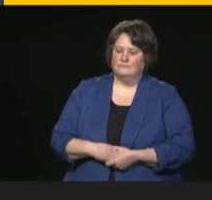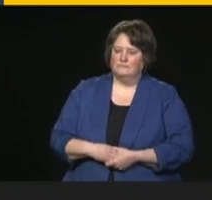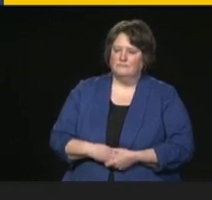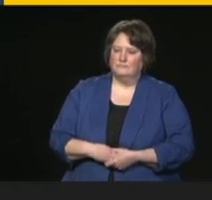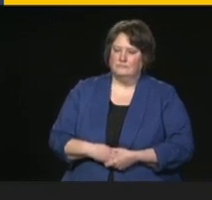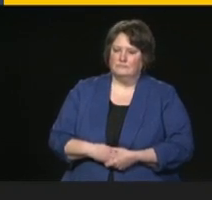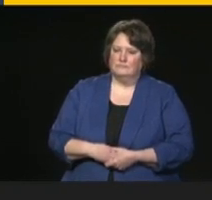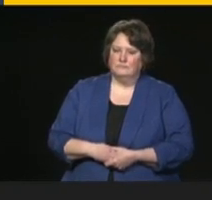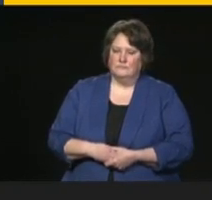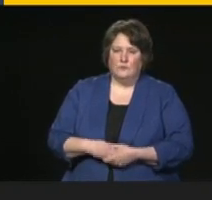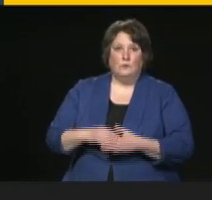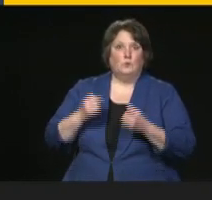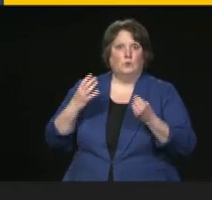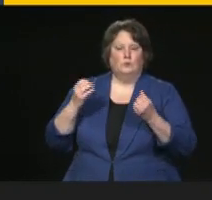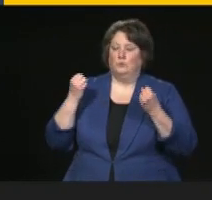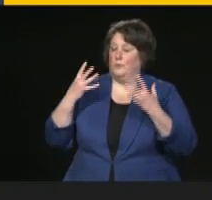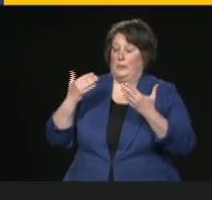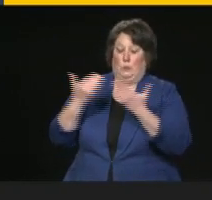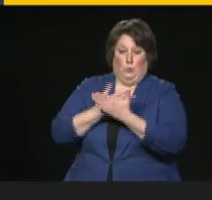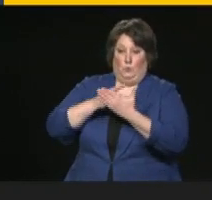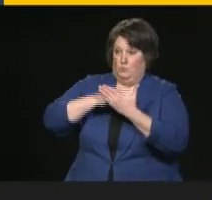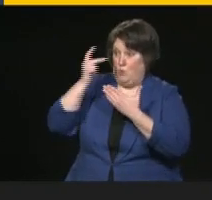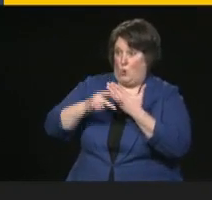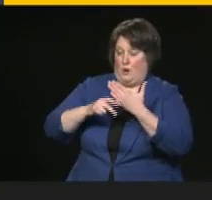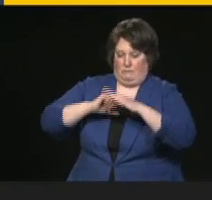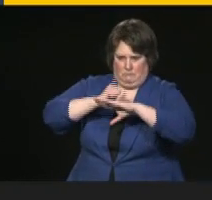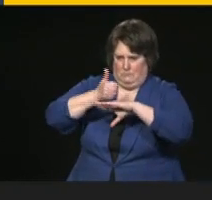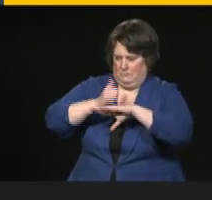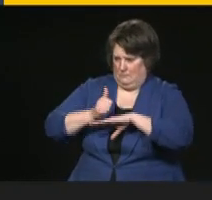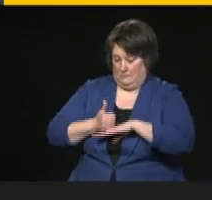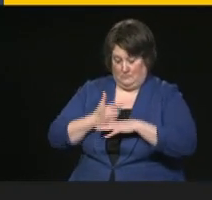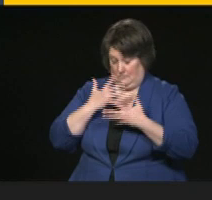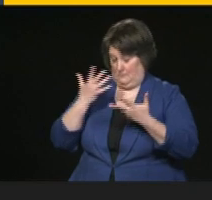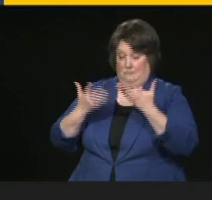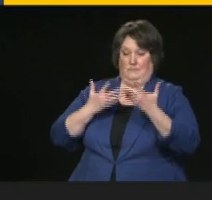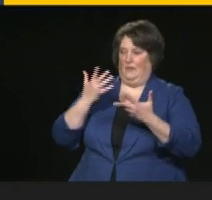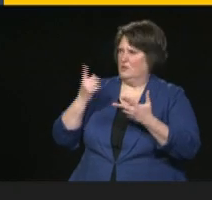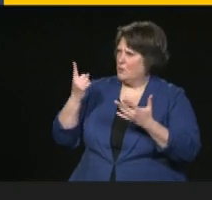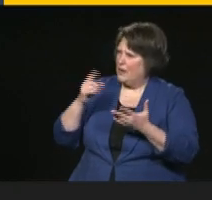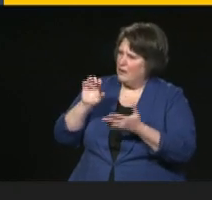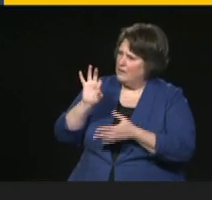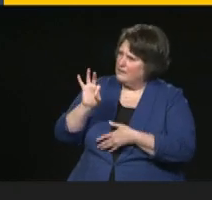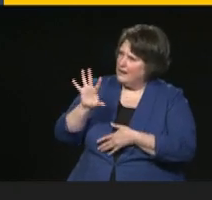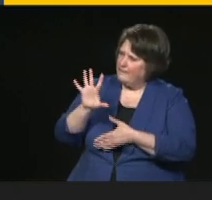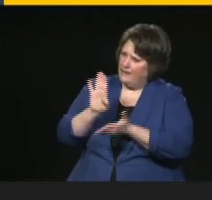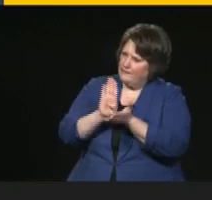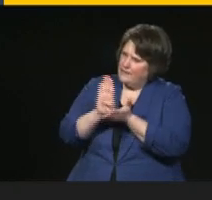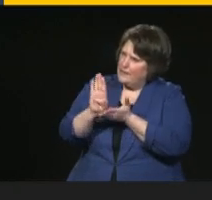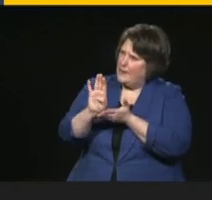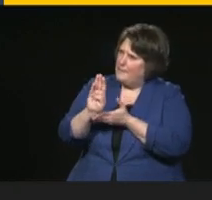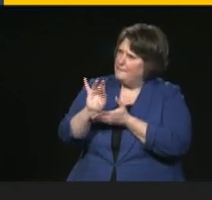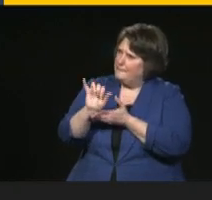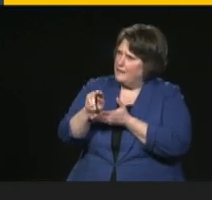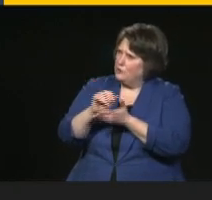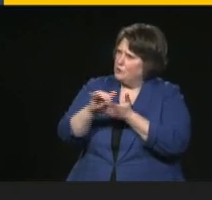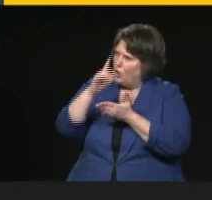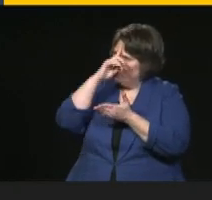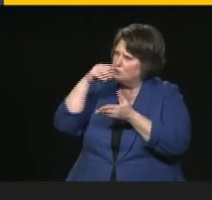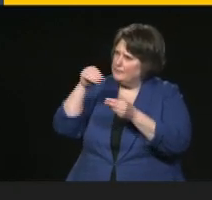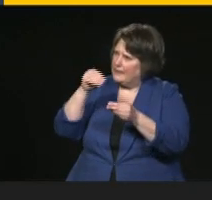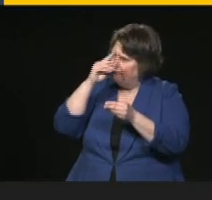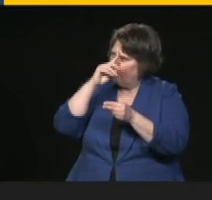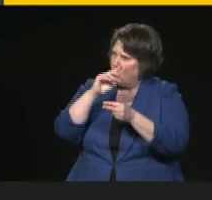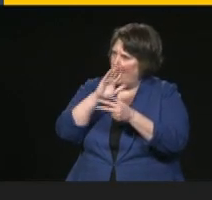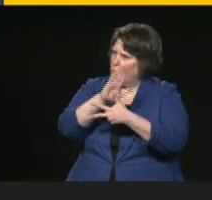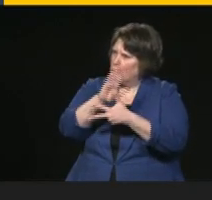keep track now. You mentioned $95 billion in spending in these three measures for businesses,